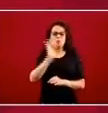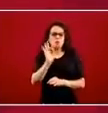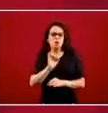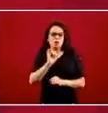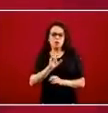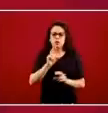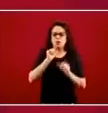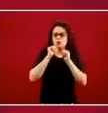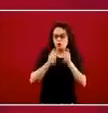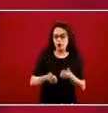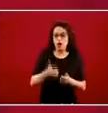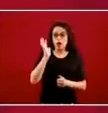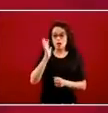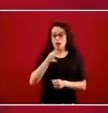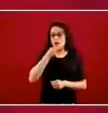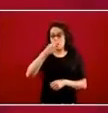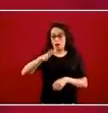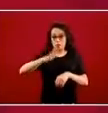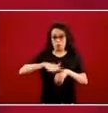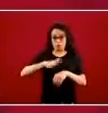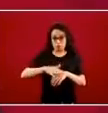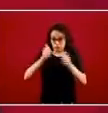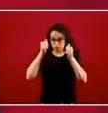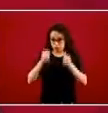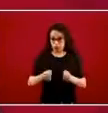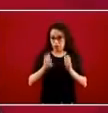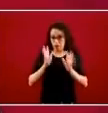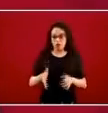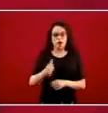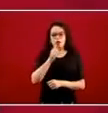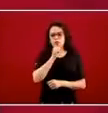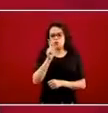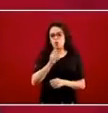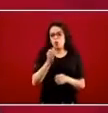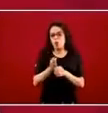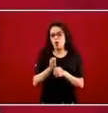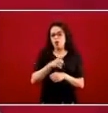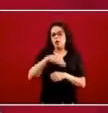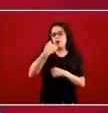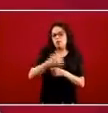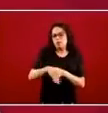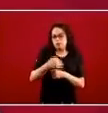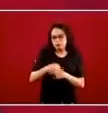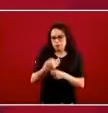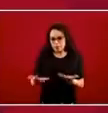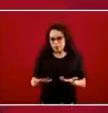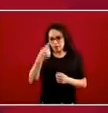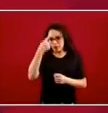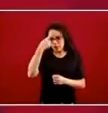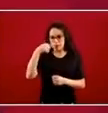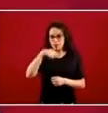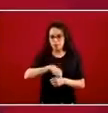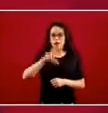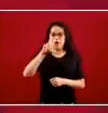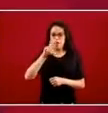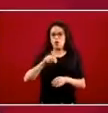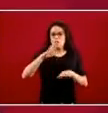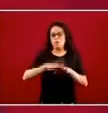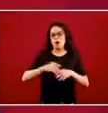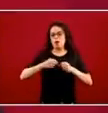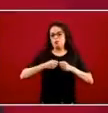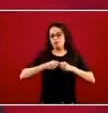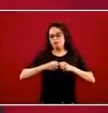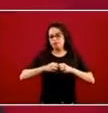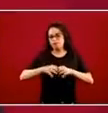the conditions under which an exception state could emerge, and this is not the case. These are